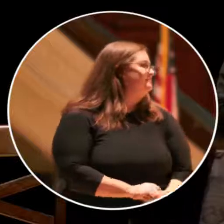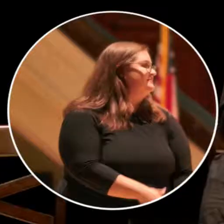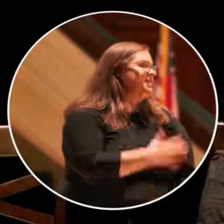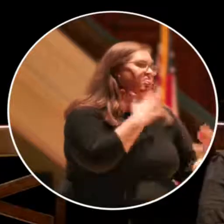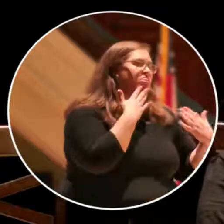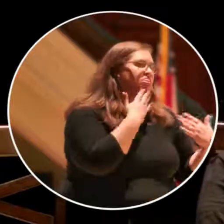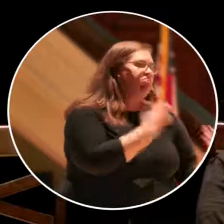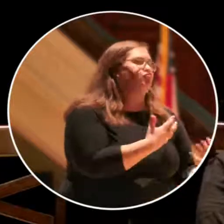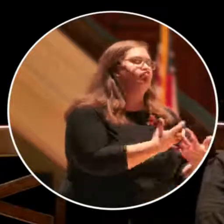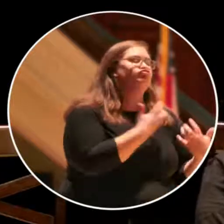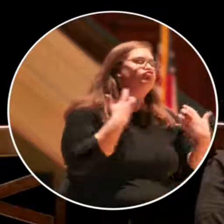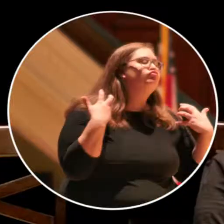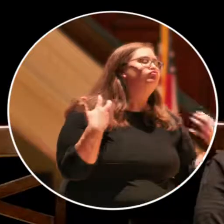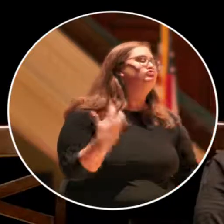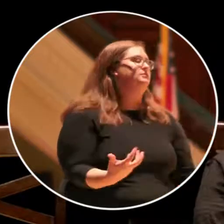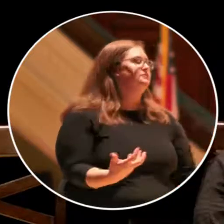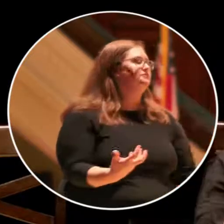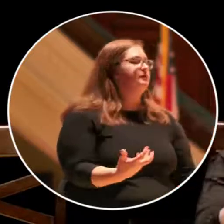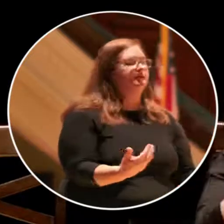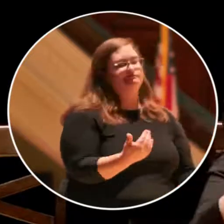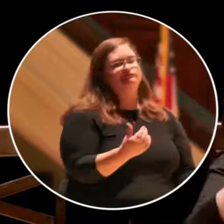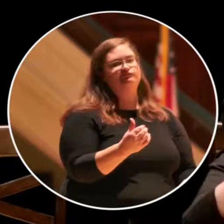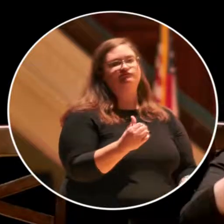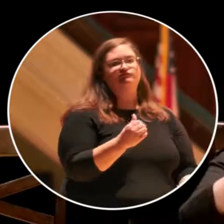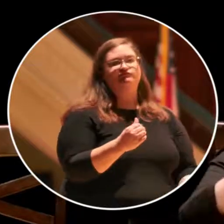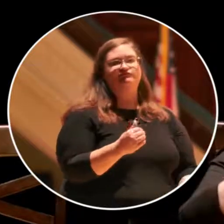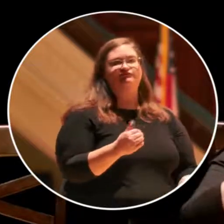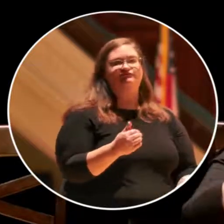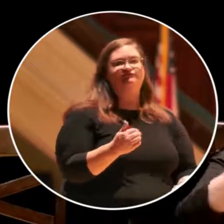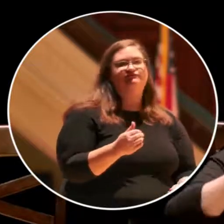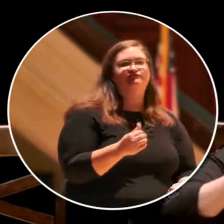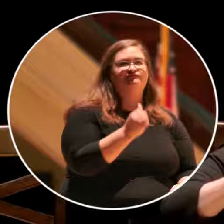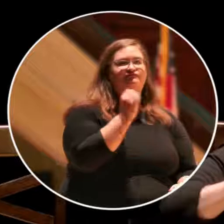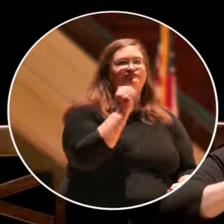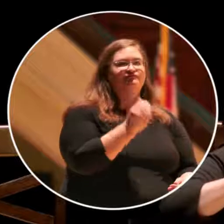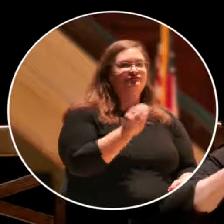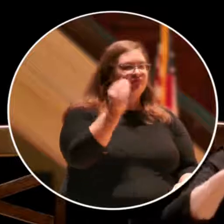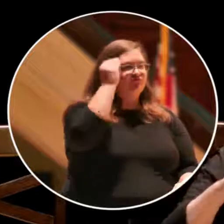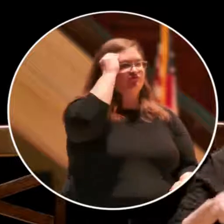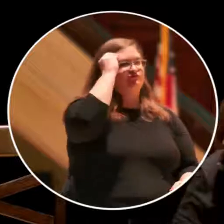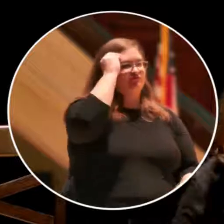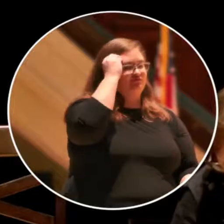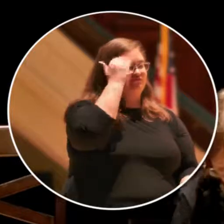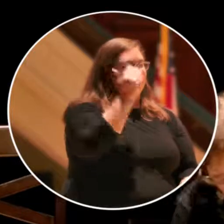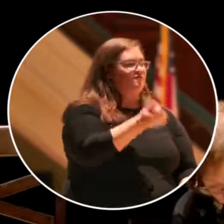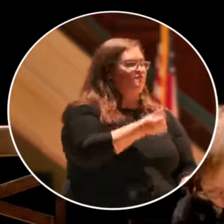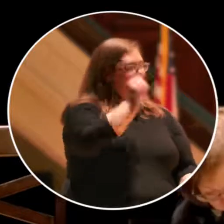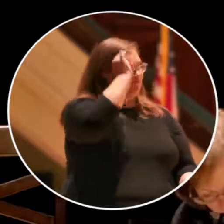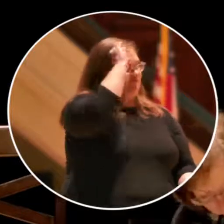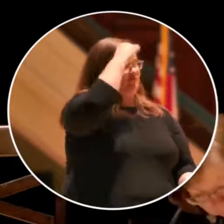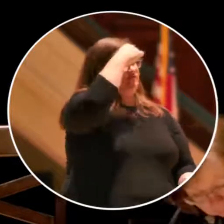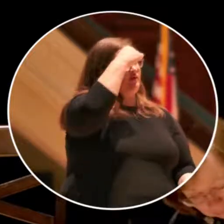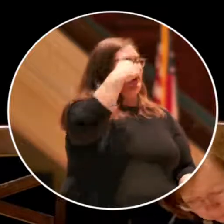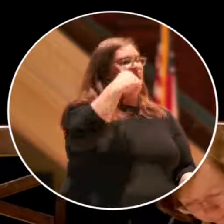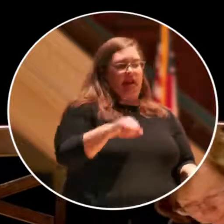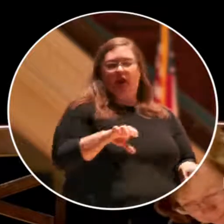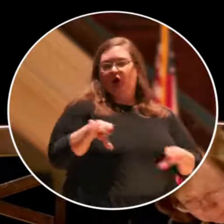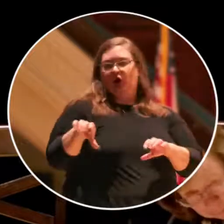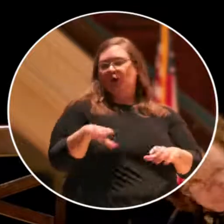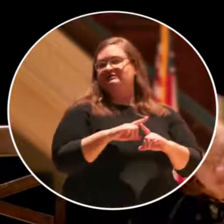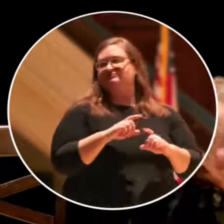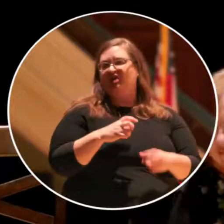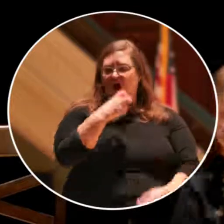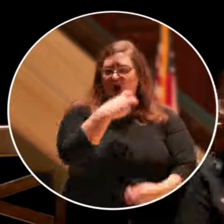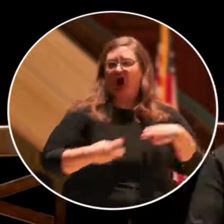Thank you so much, April, for reminding us that we can do difficult things. The